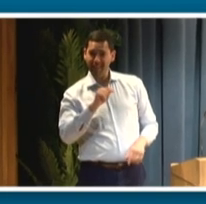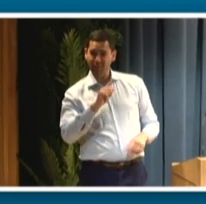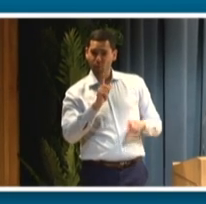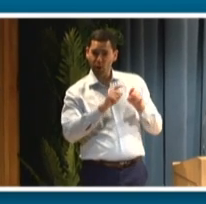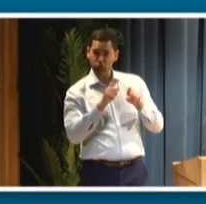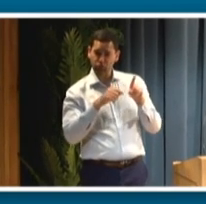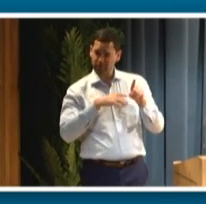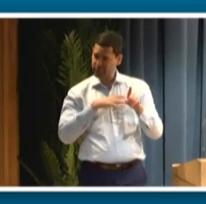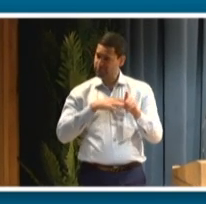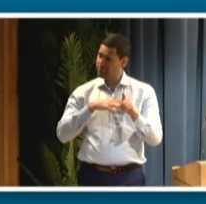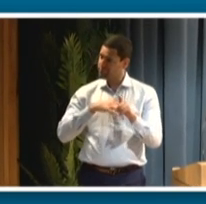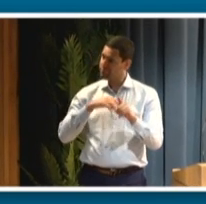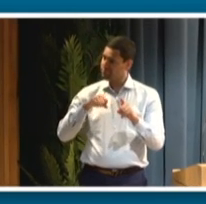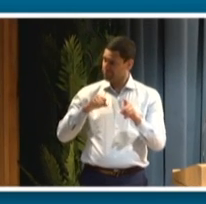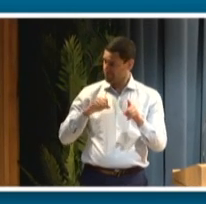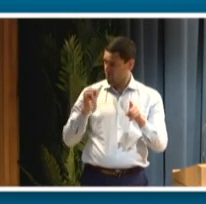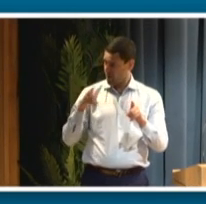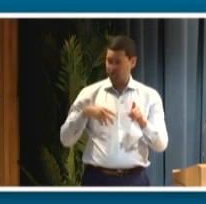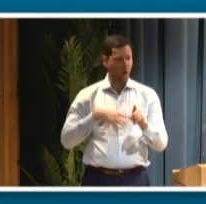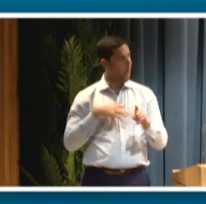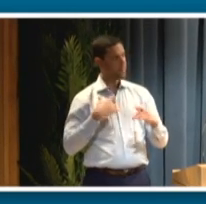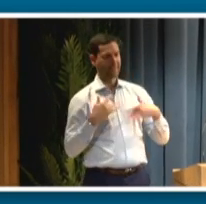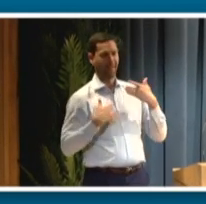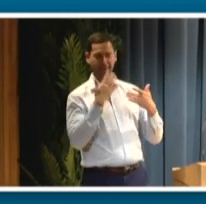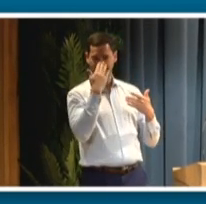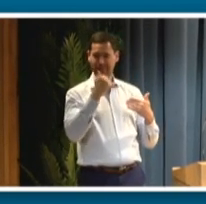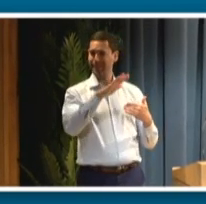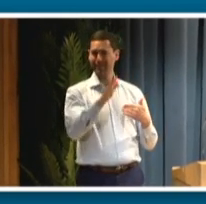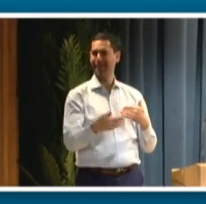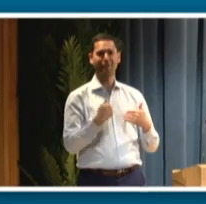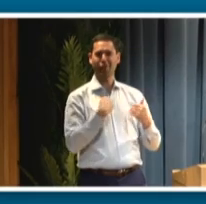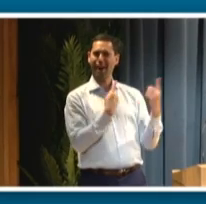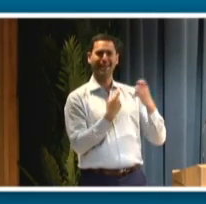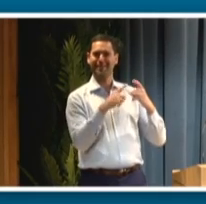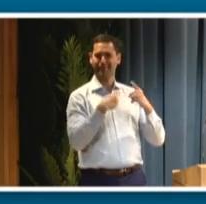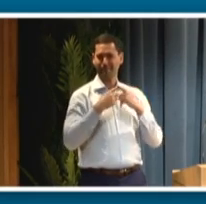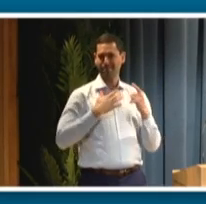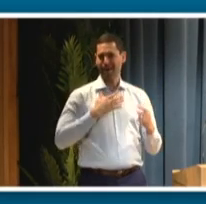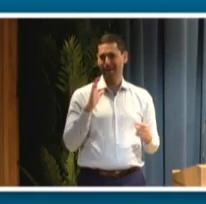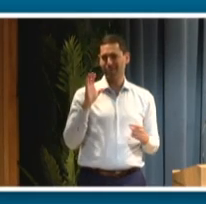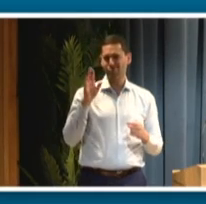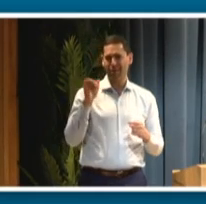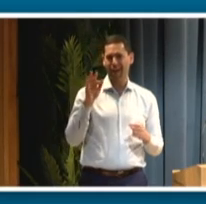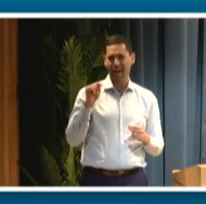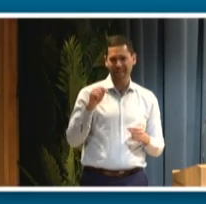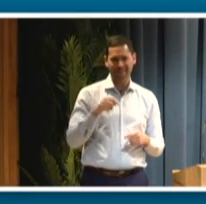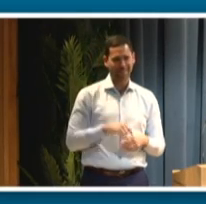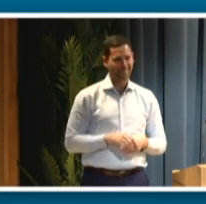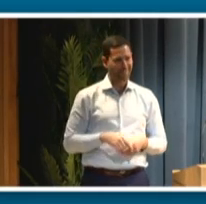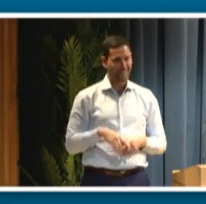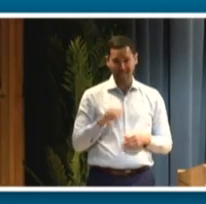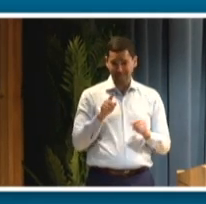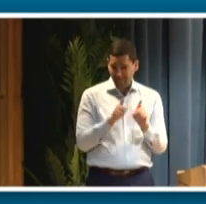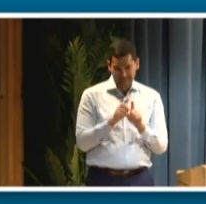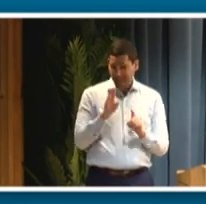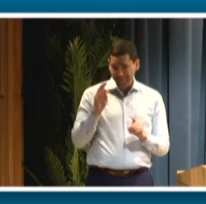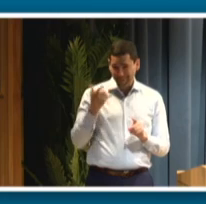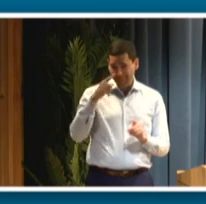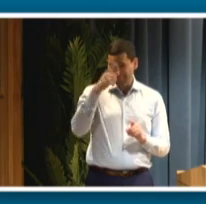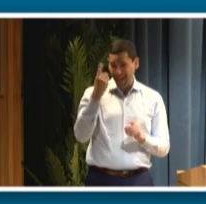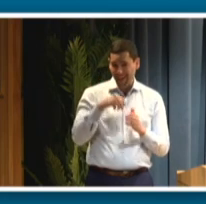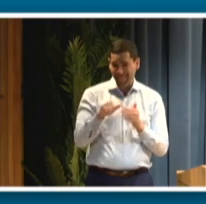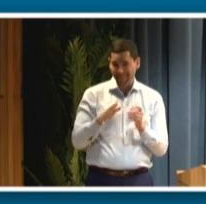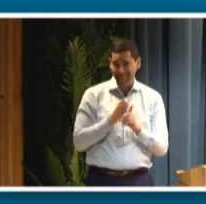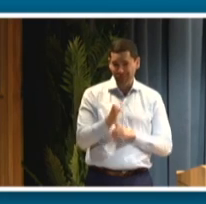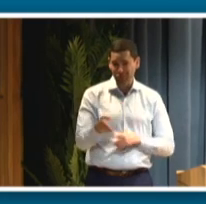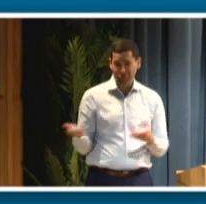questions. Okay, all so right. This, I'm so excited. Yes. Everybody just be like, what's it like being black in this industry?